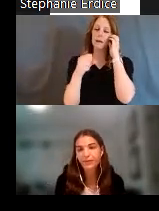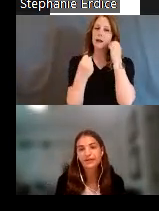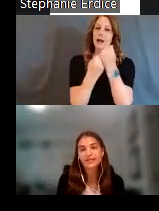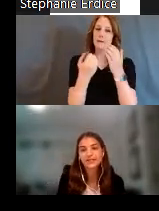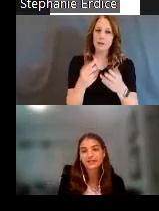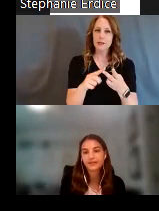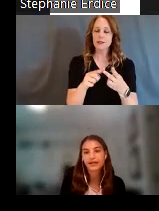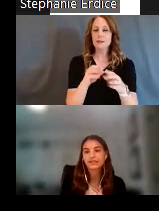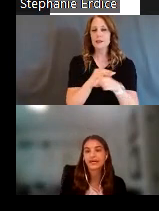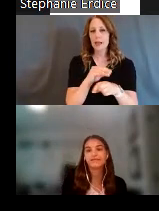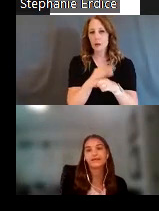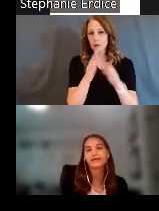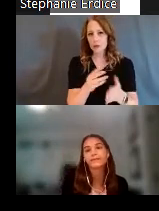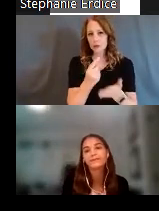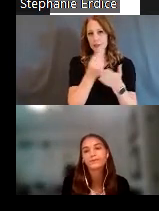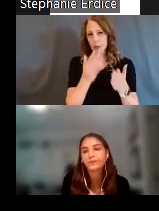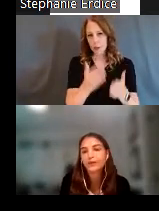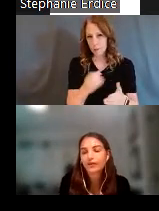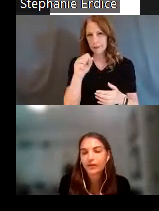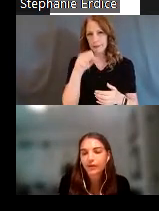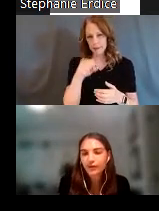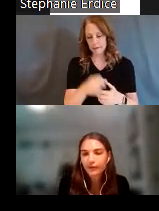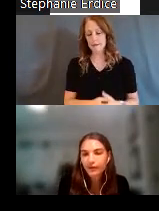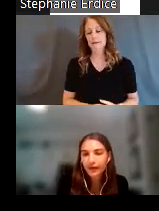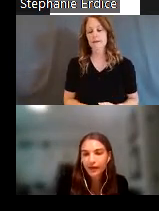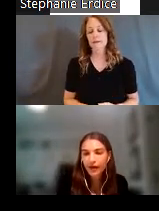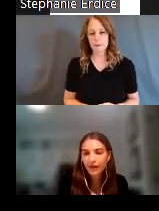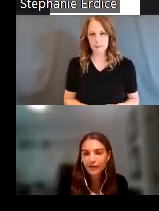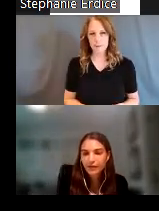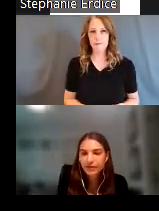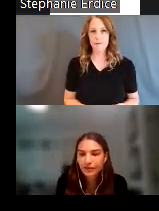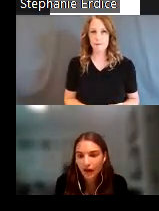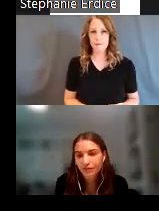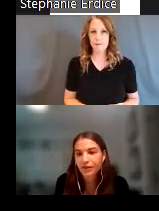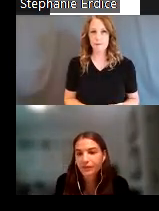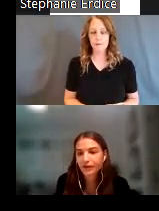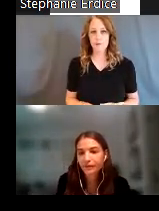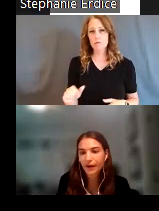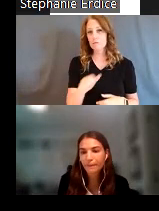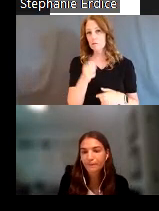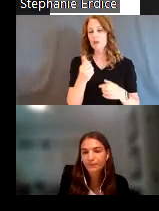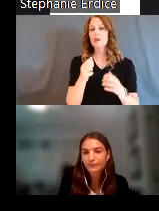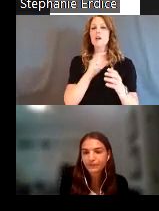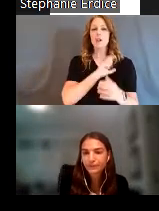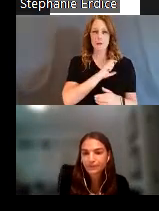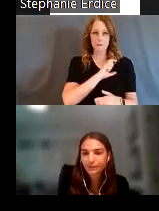counselors, therapists. Yes, definitely. Any others? Law enforcement.